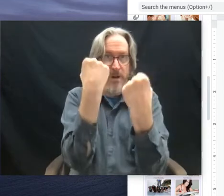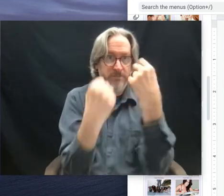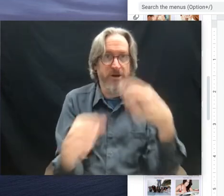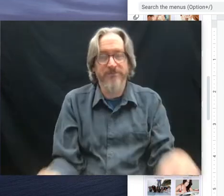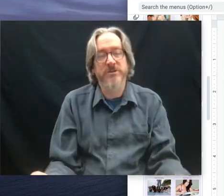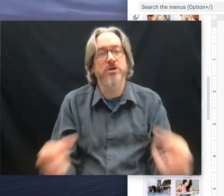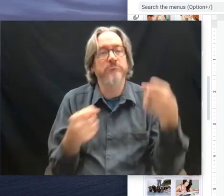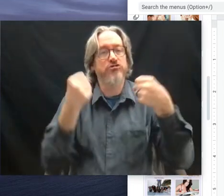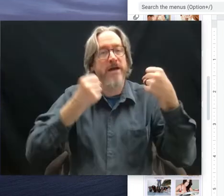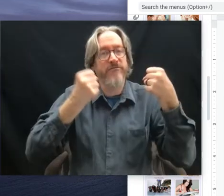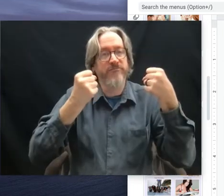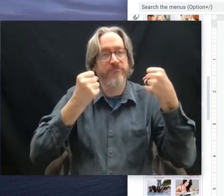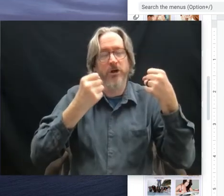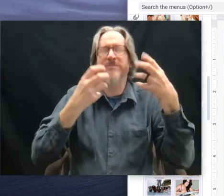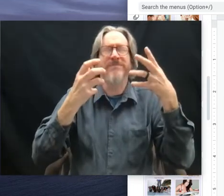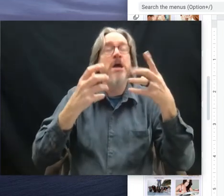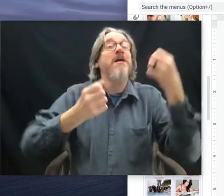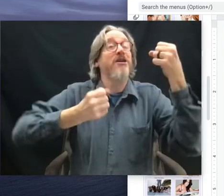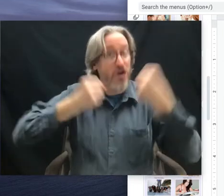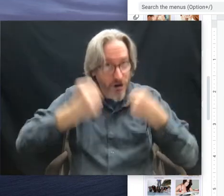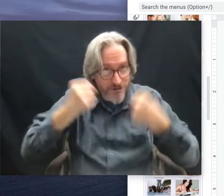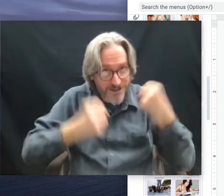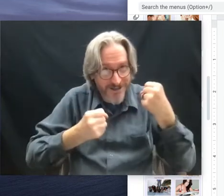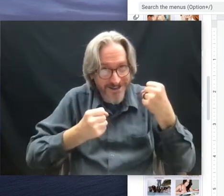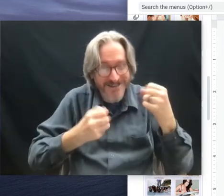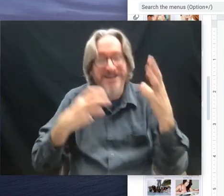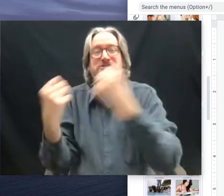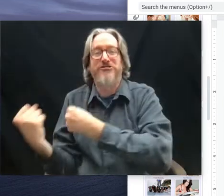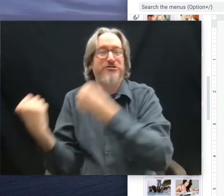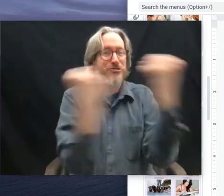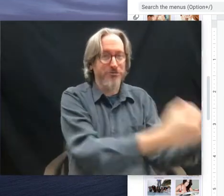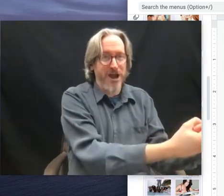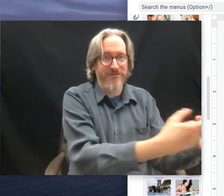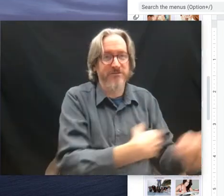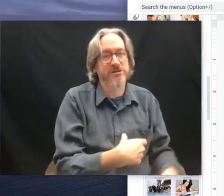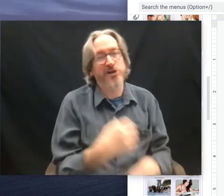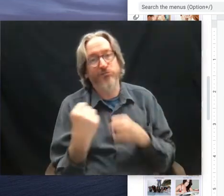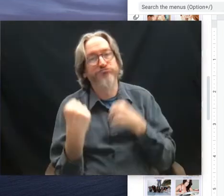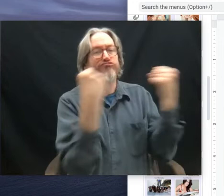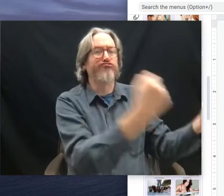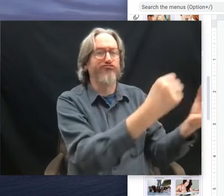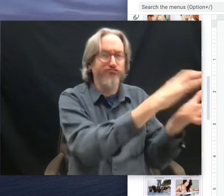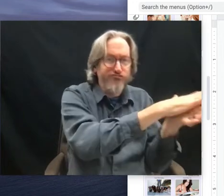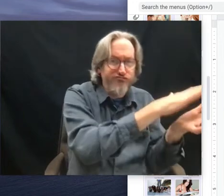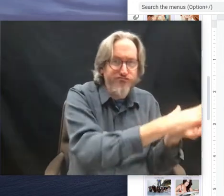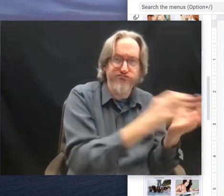put them up, right? So drive, or car, drive. So